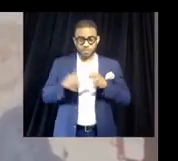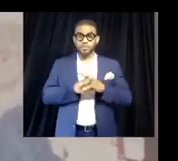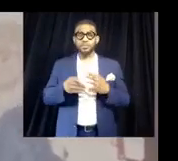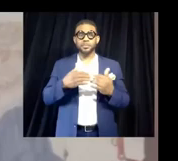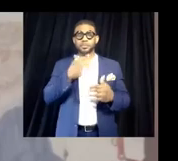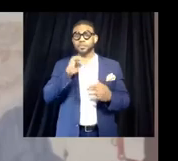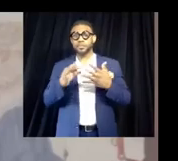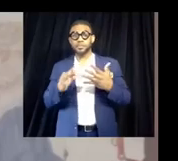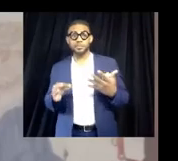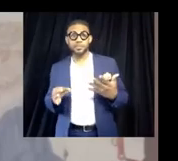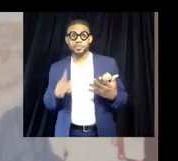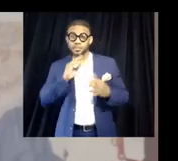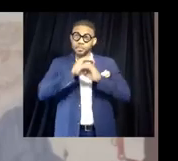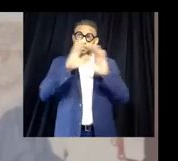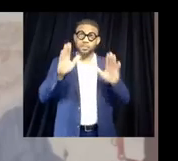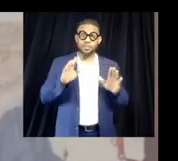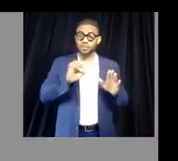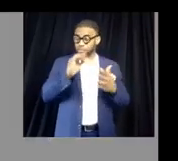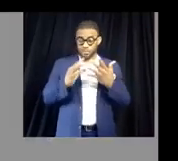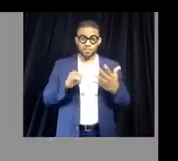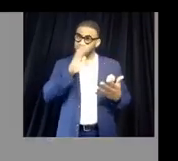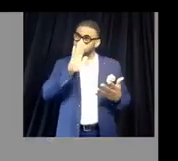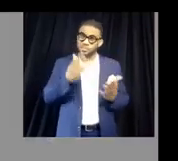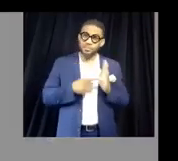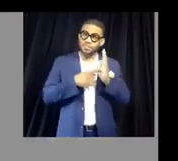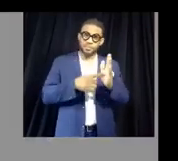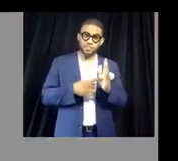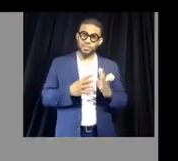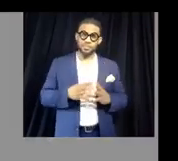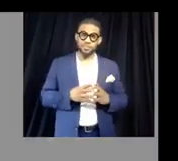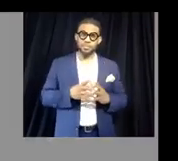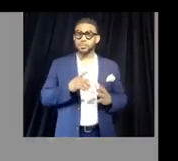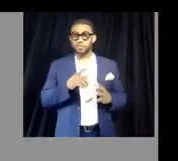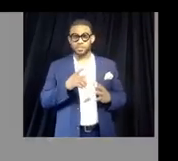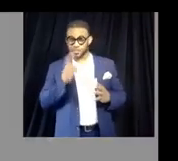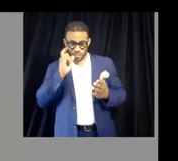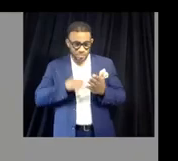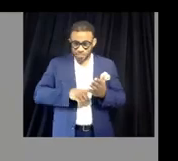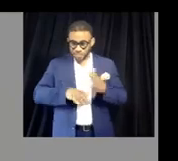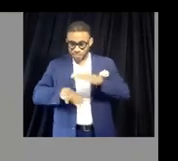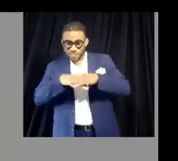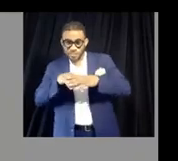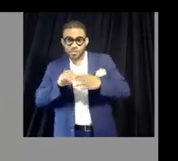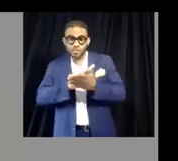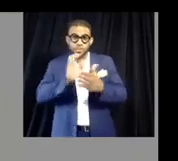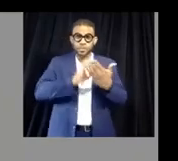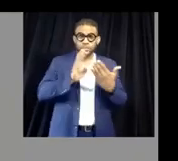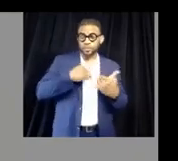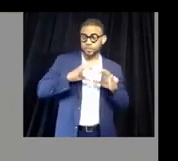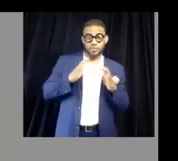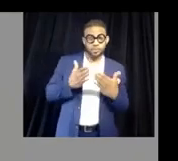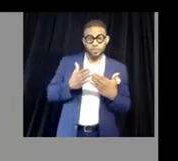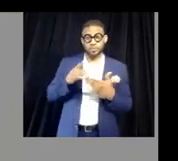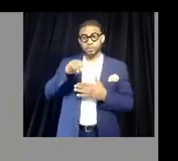my mind that there were other options. And to be clear, other options were never presented to me. They were undetectable in school curriculum, in